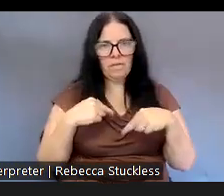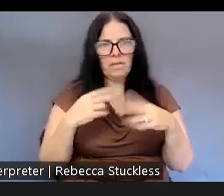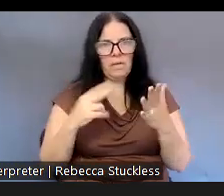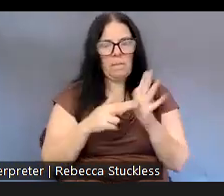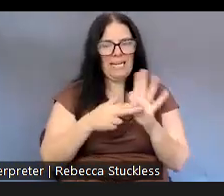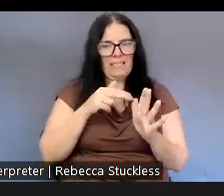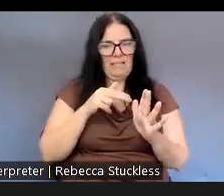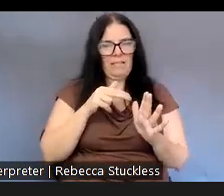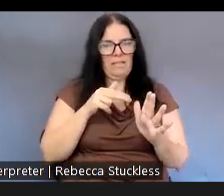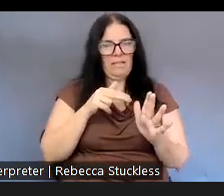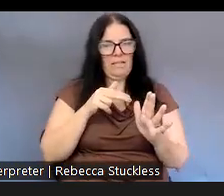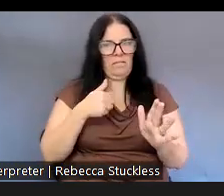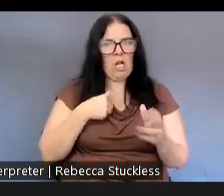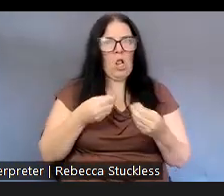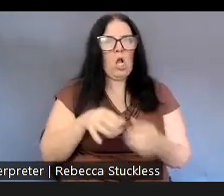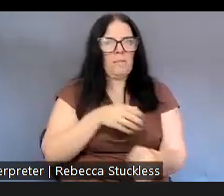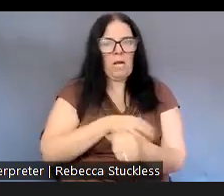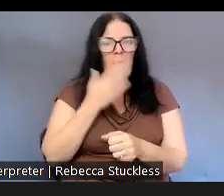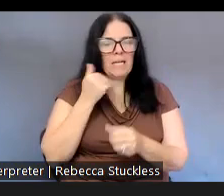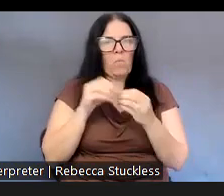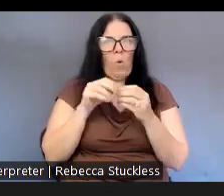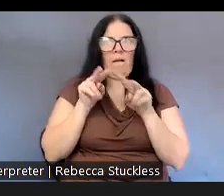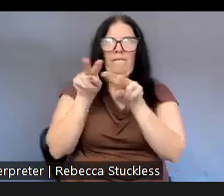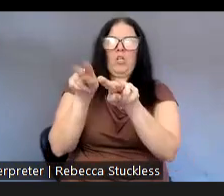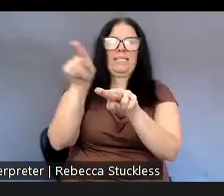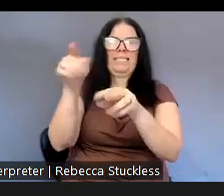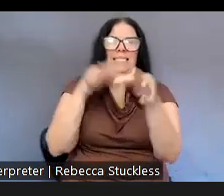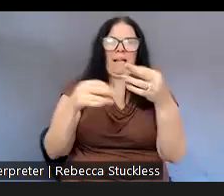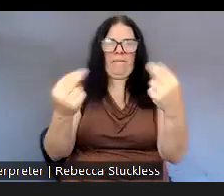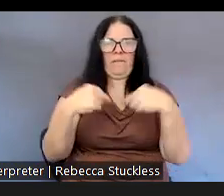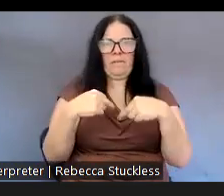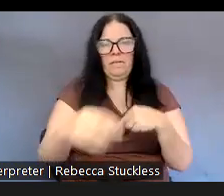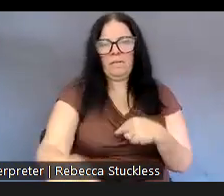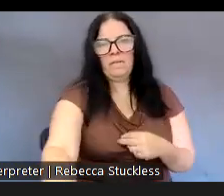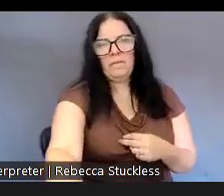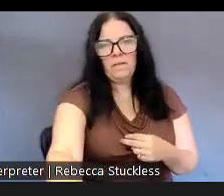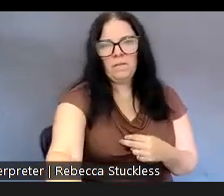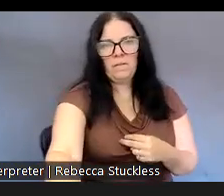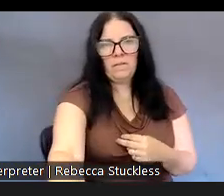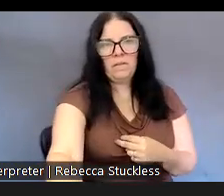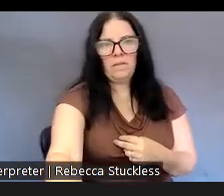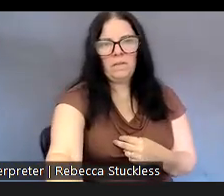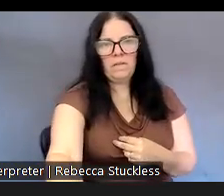be disempowering because it keeps the focus outward. It's